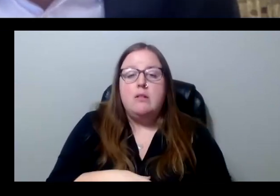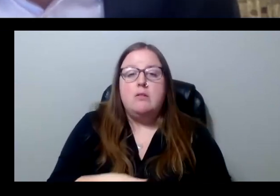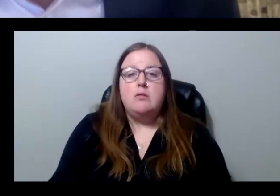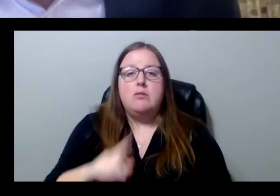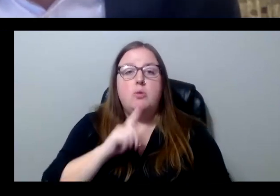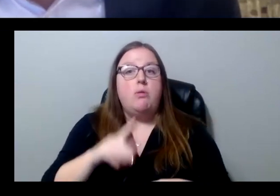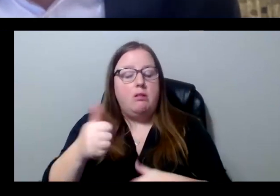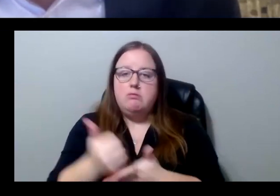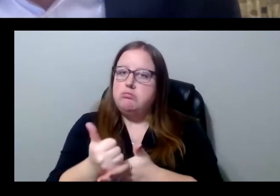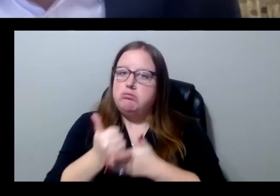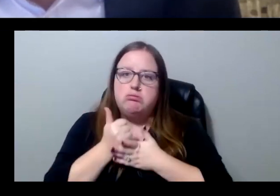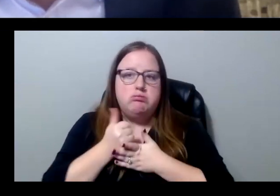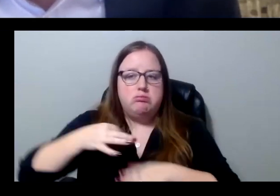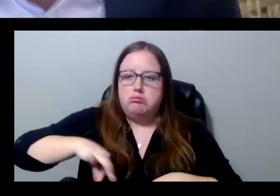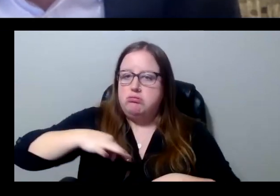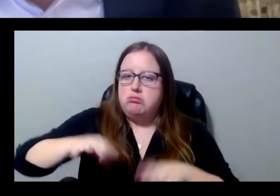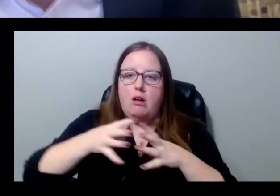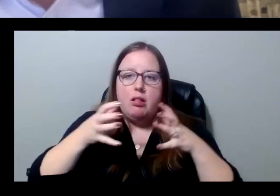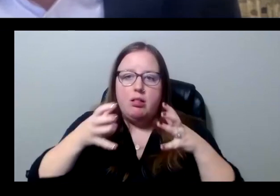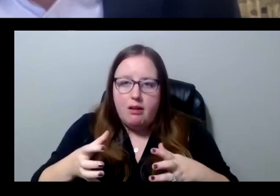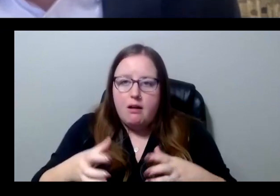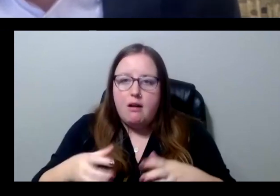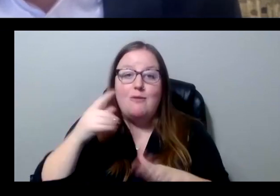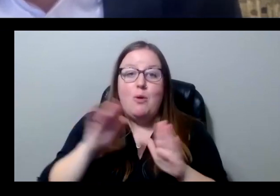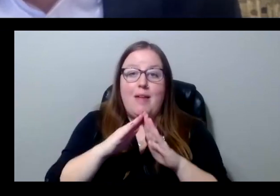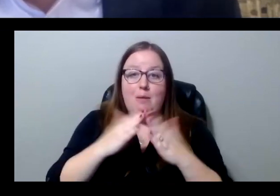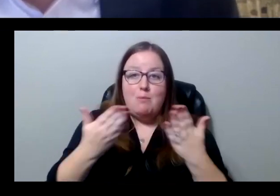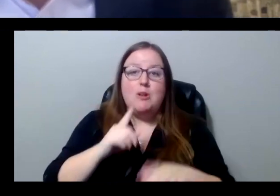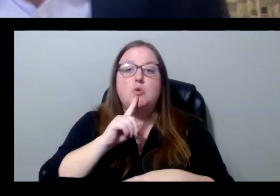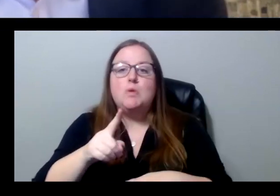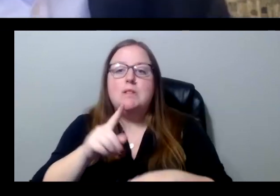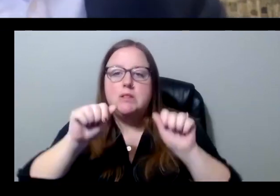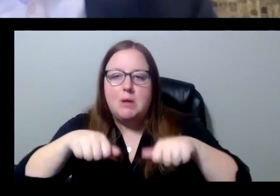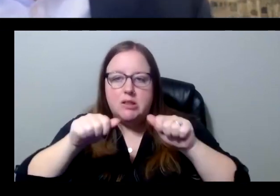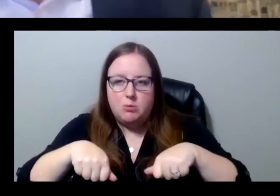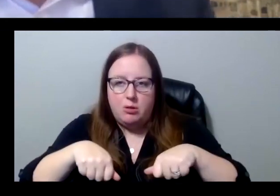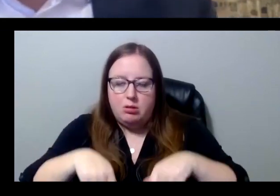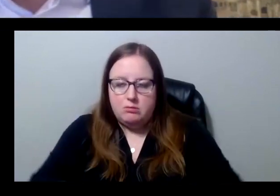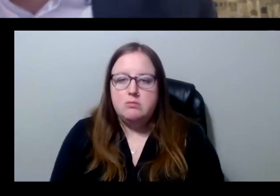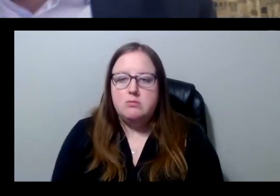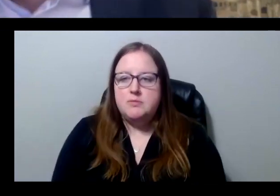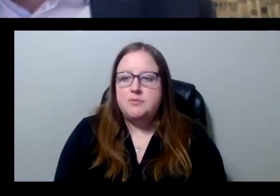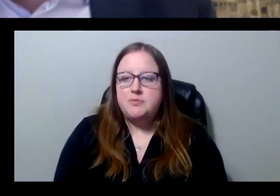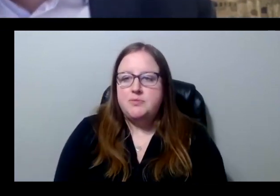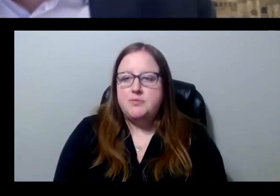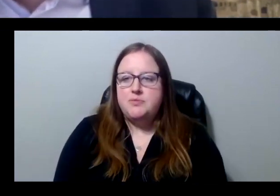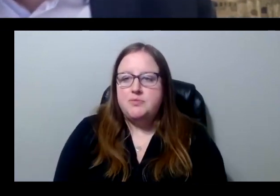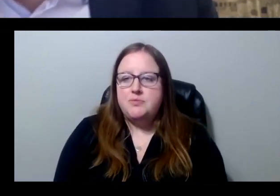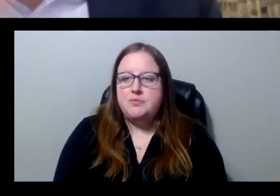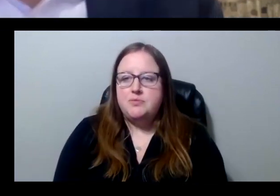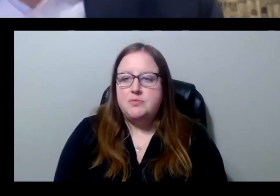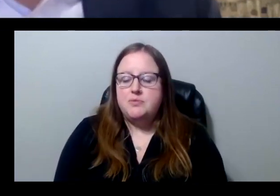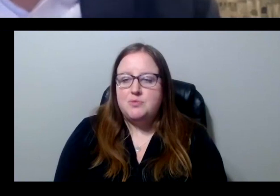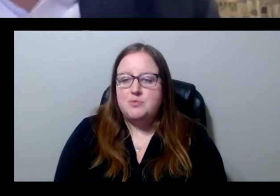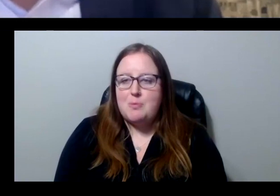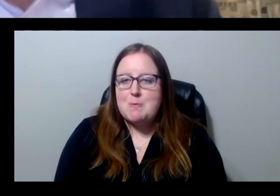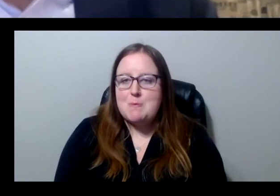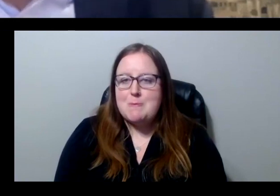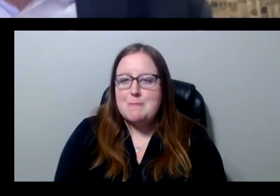was struck by, and I felt a little guilty about being struck by this, but the title that you give the